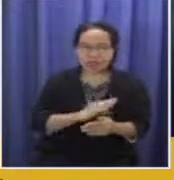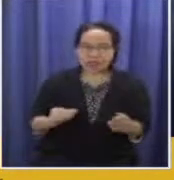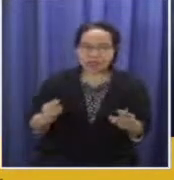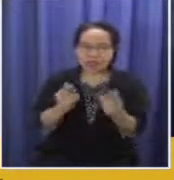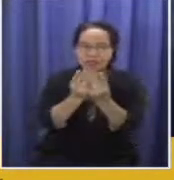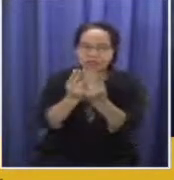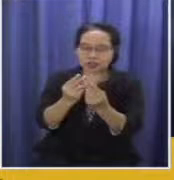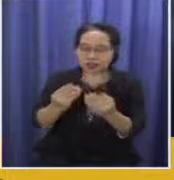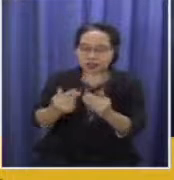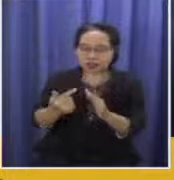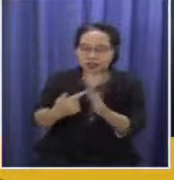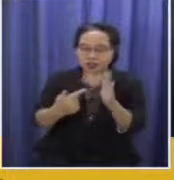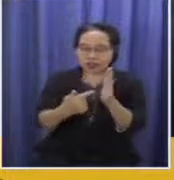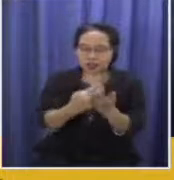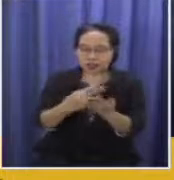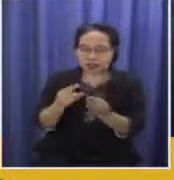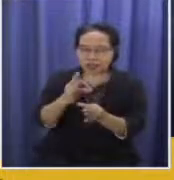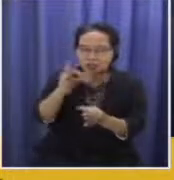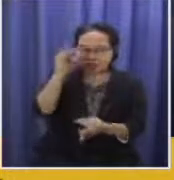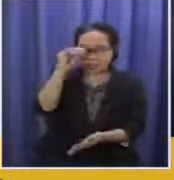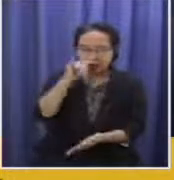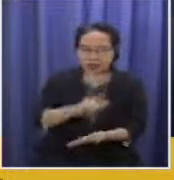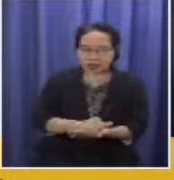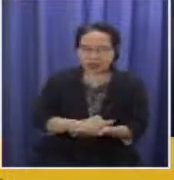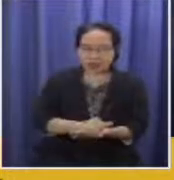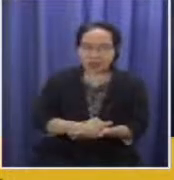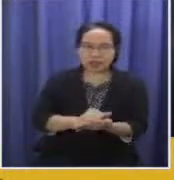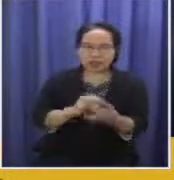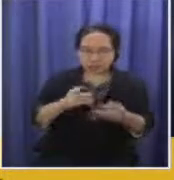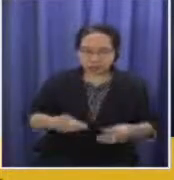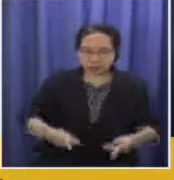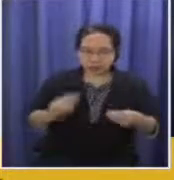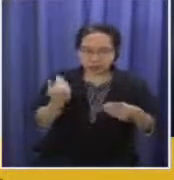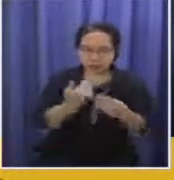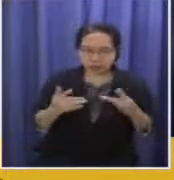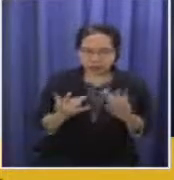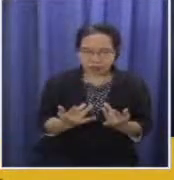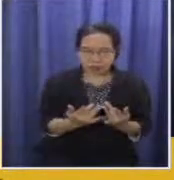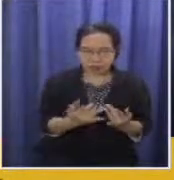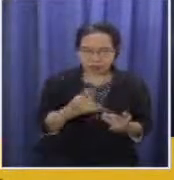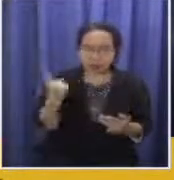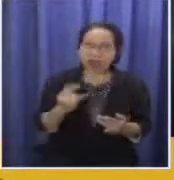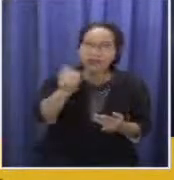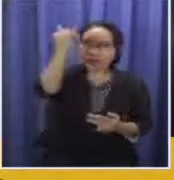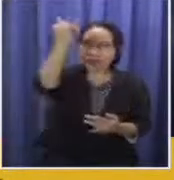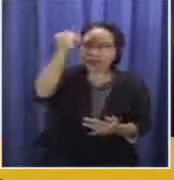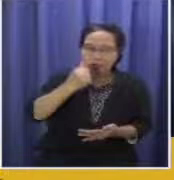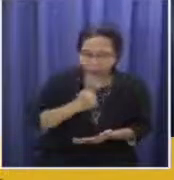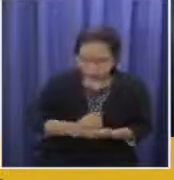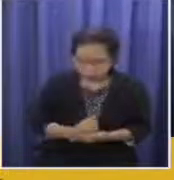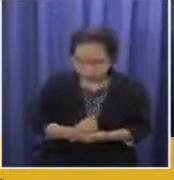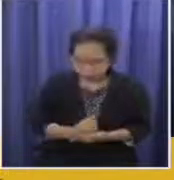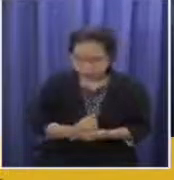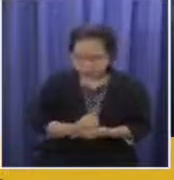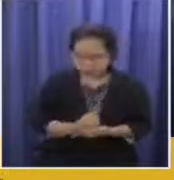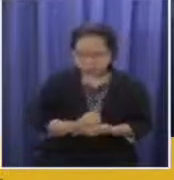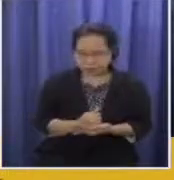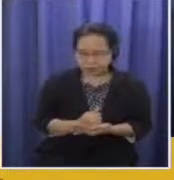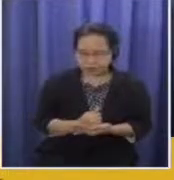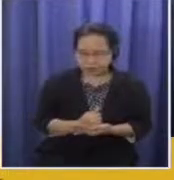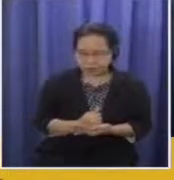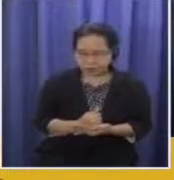Lord Jesus Christ, and the guidance of the Holy Spirit dwell in our hearts forever and